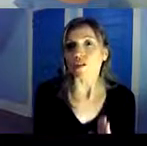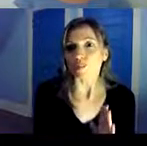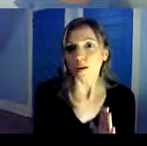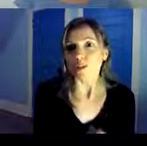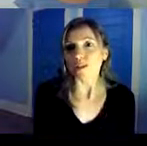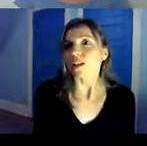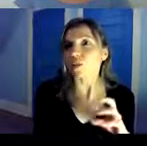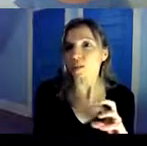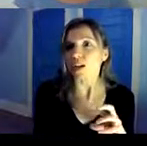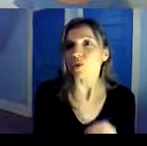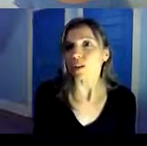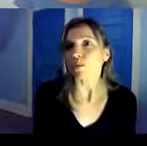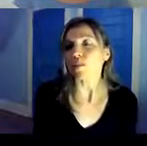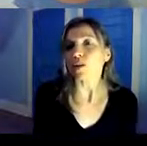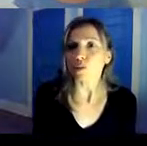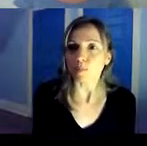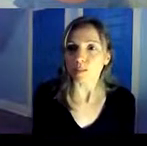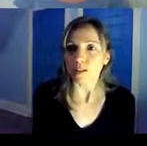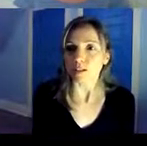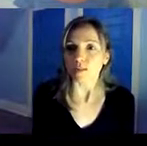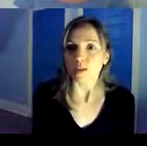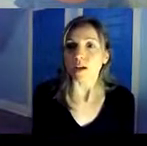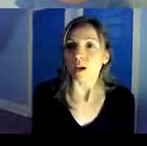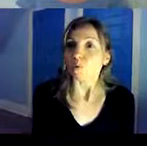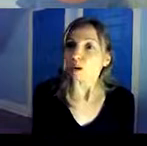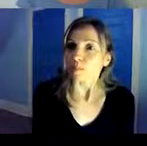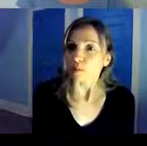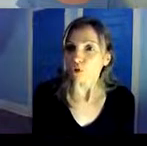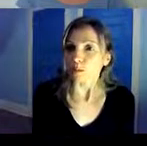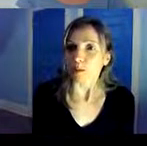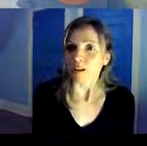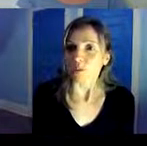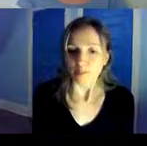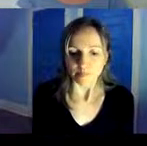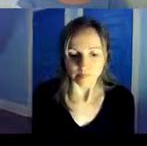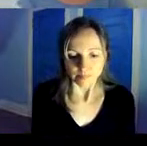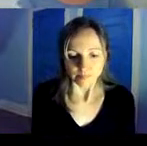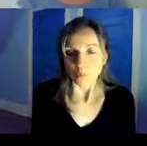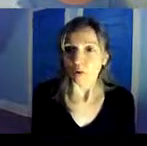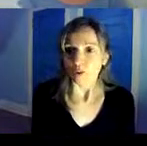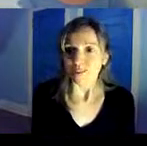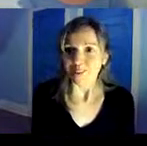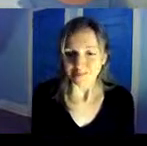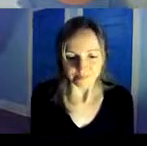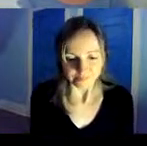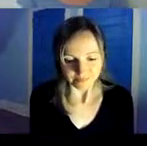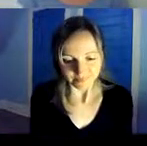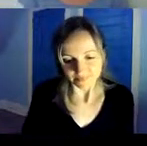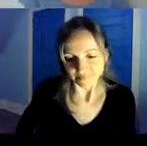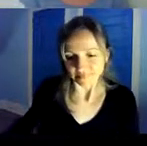knotweed sprouts. Like in the springtime, she'll clip them and use them in place of rhubarb. So she'll make pies with them or crisps.